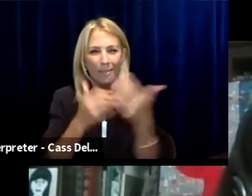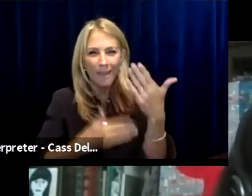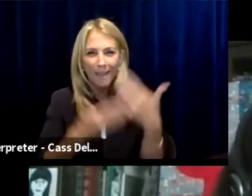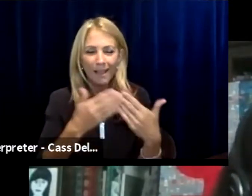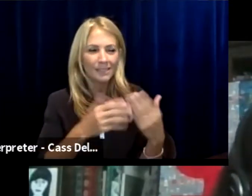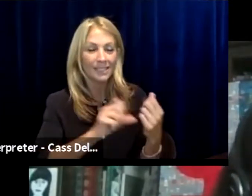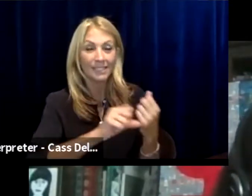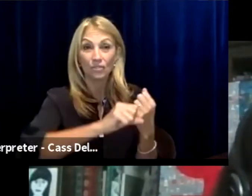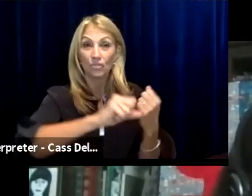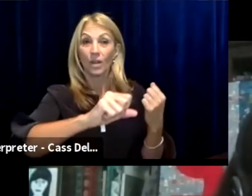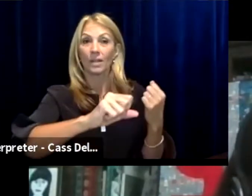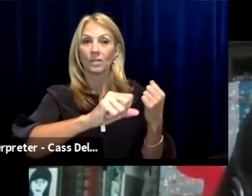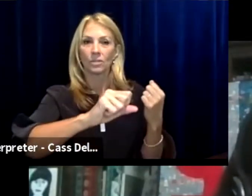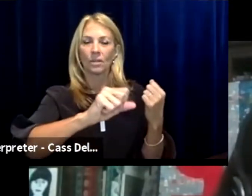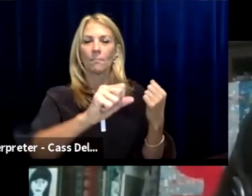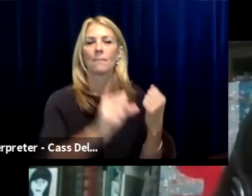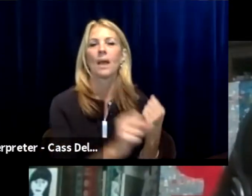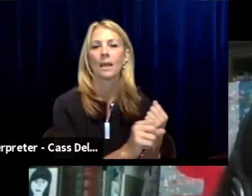back.